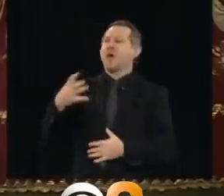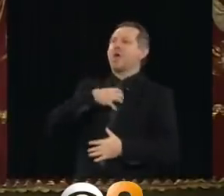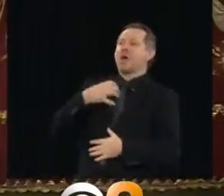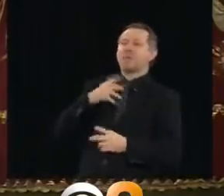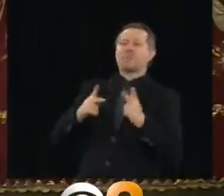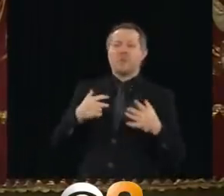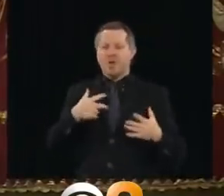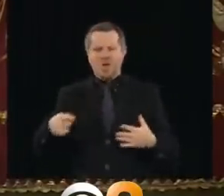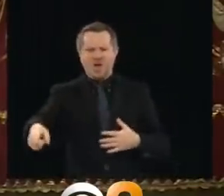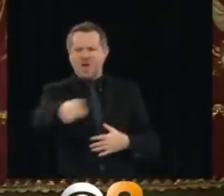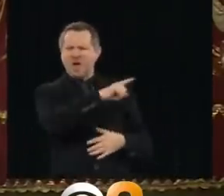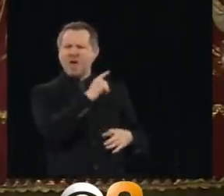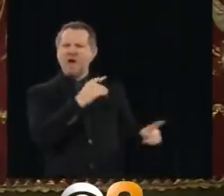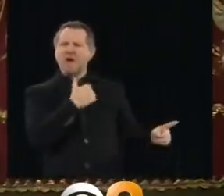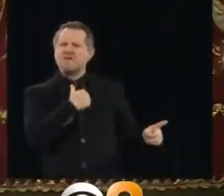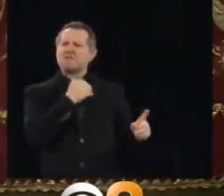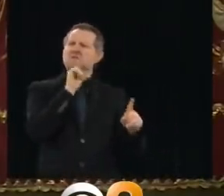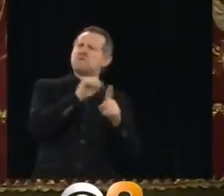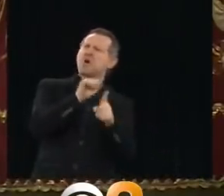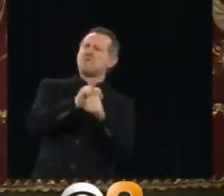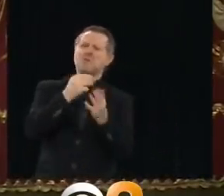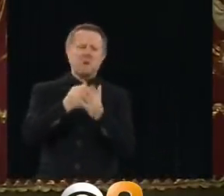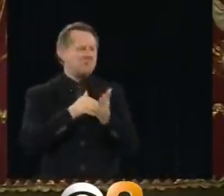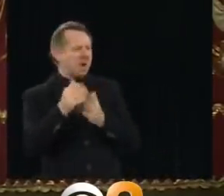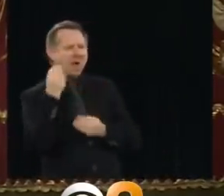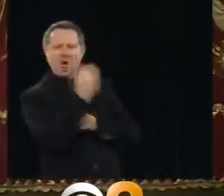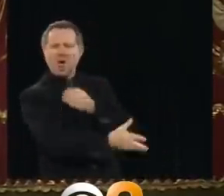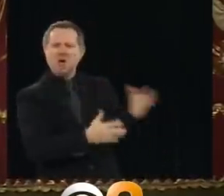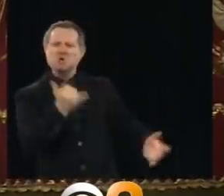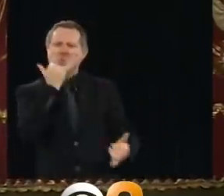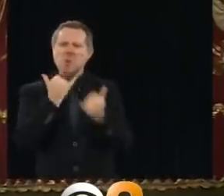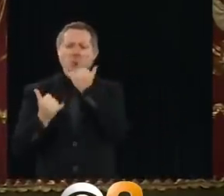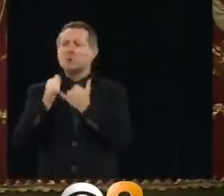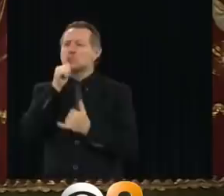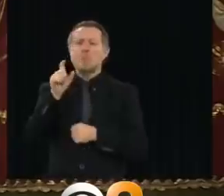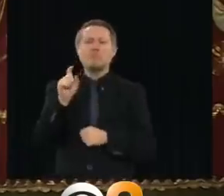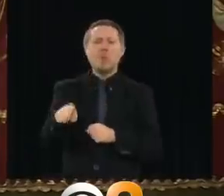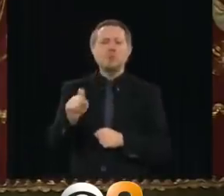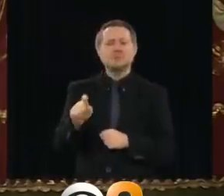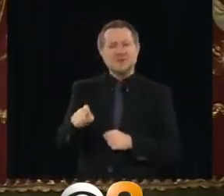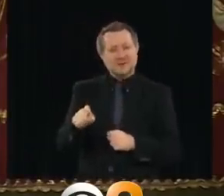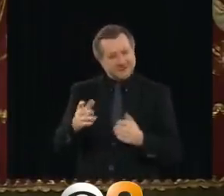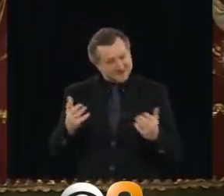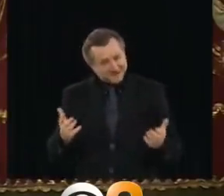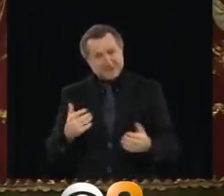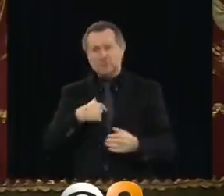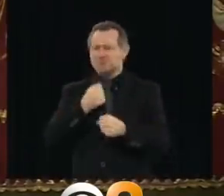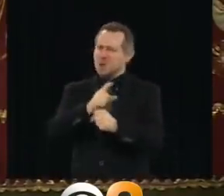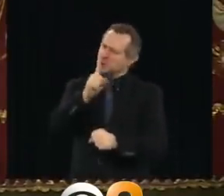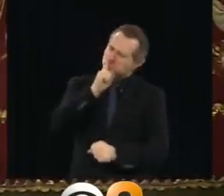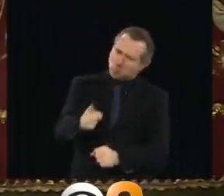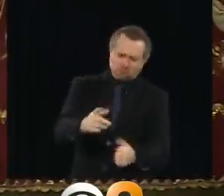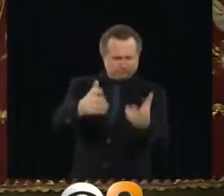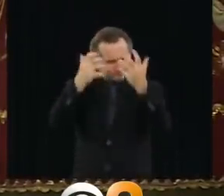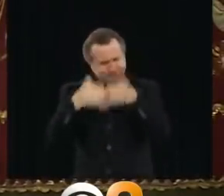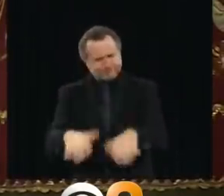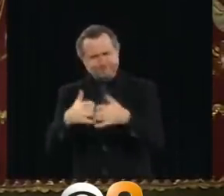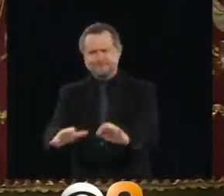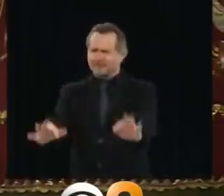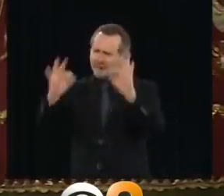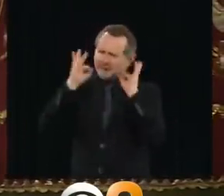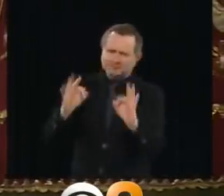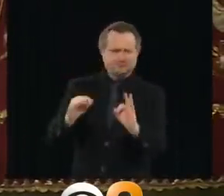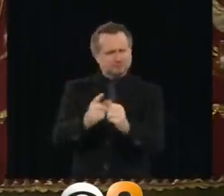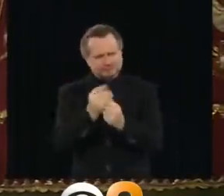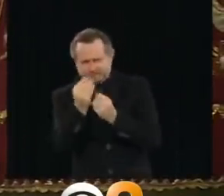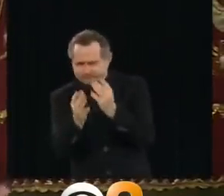and say, you gave out millions and millions of dollars to people who didn't believe it. Did you have a proper vetting system in place? Did you do what you needed to do? And so